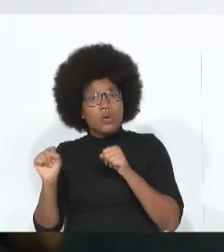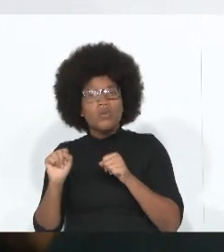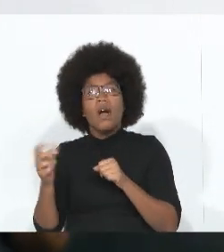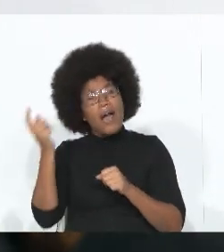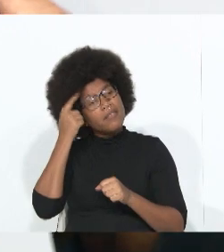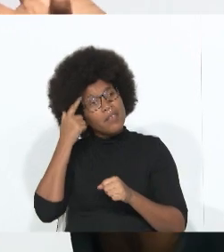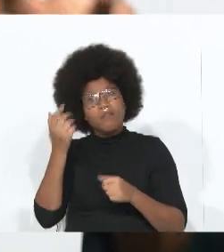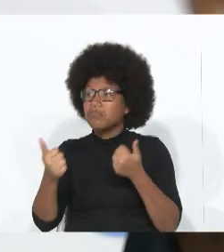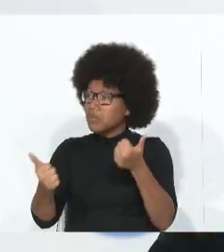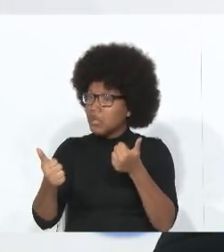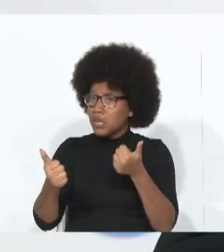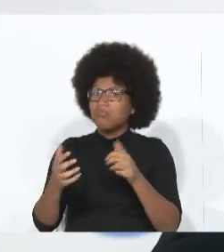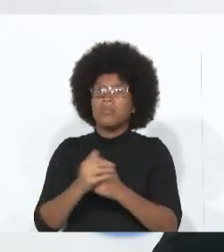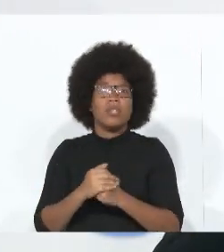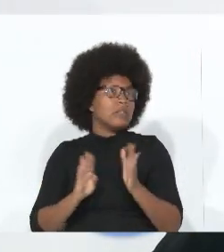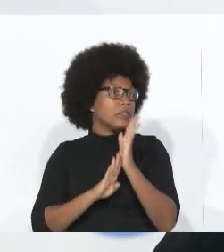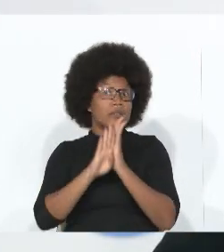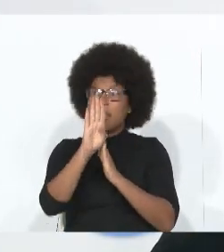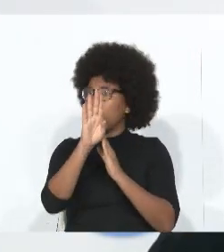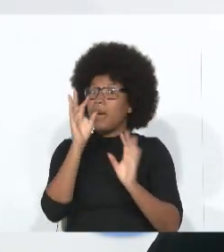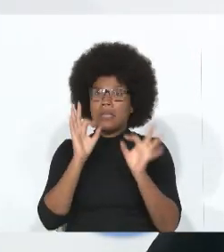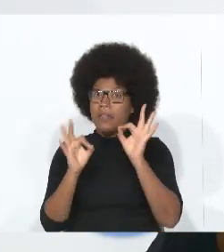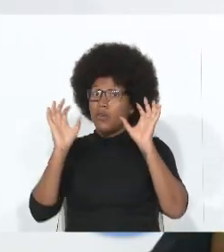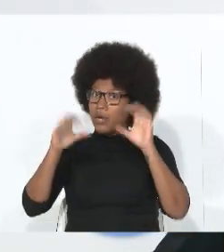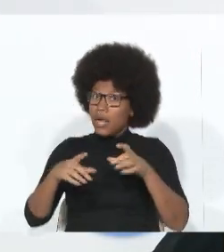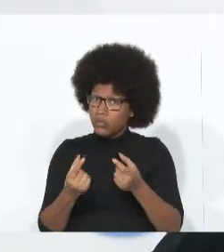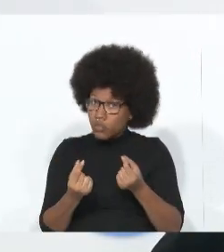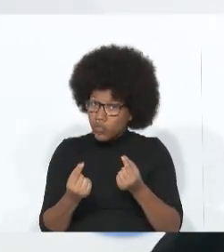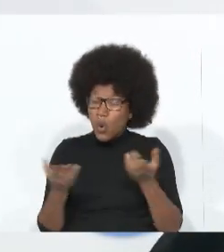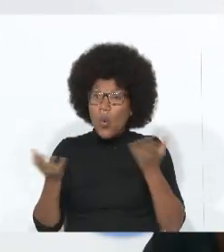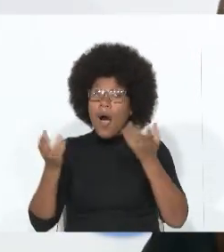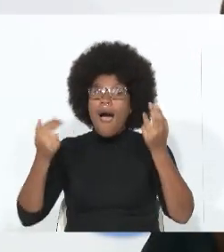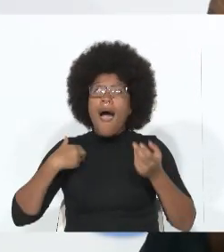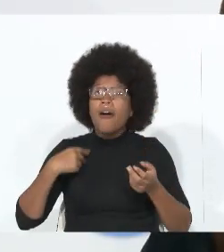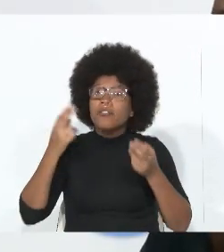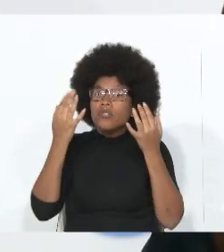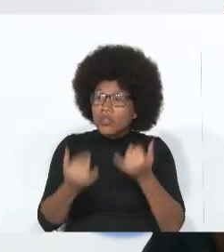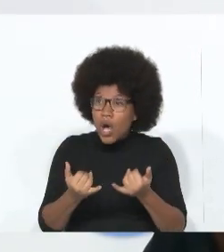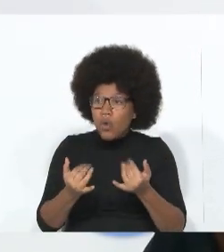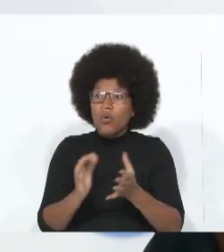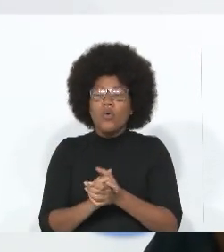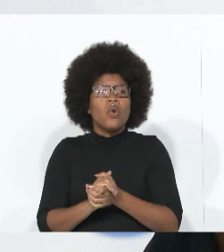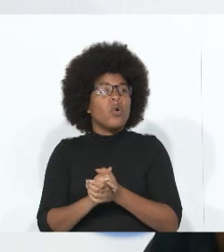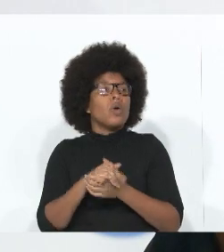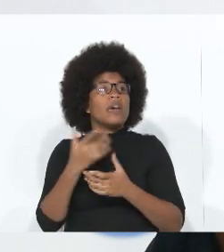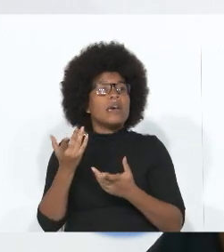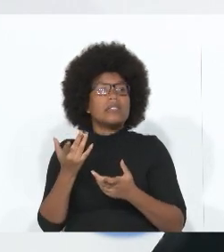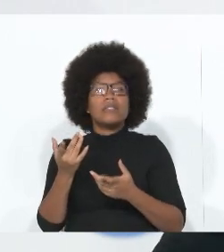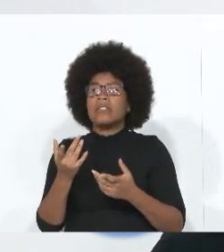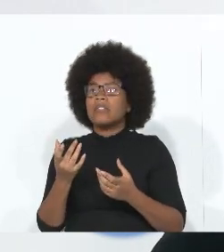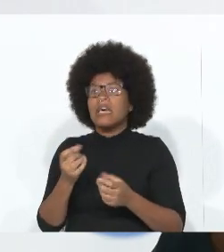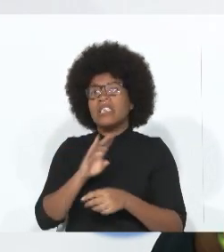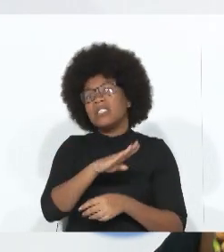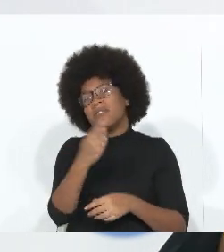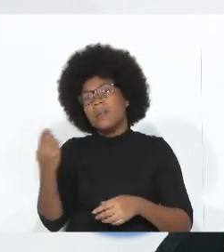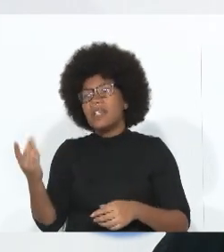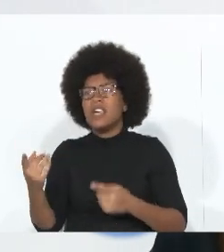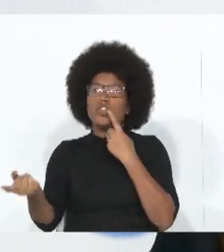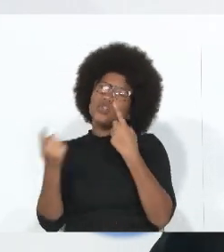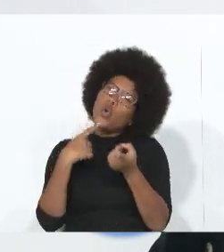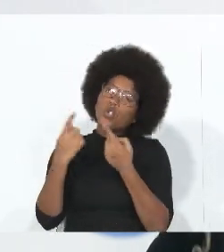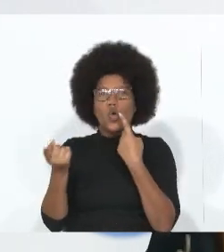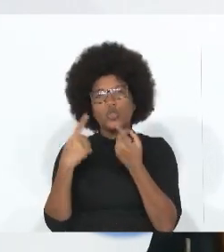I think would be a wonderful development if we are able to. What you have now, I suppose, in many cases, is these talk shows have